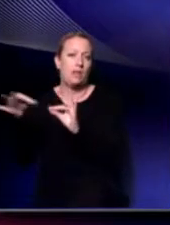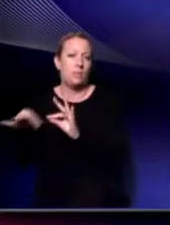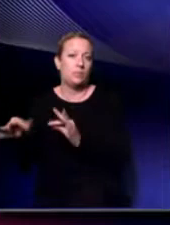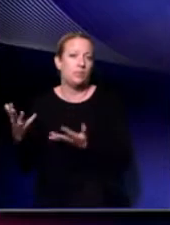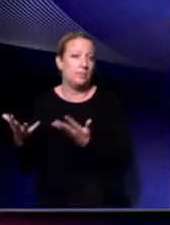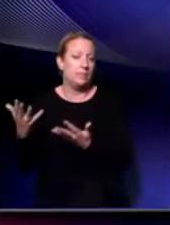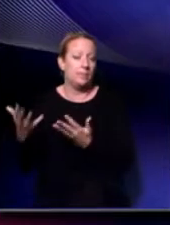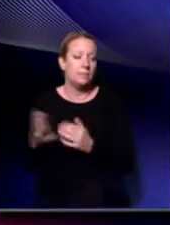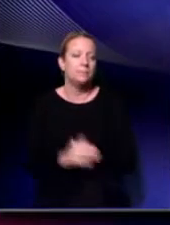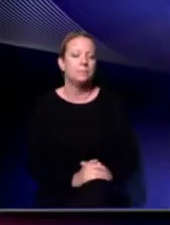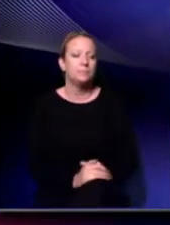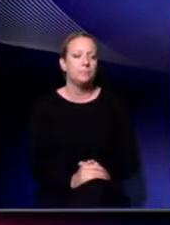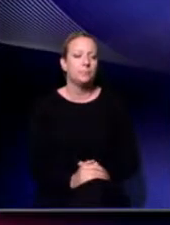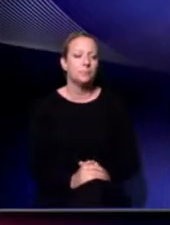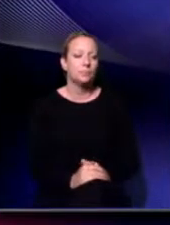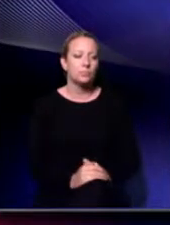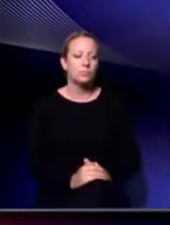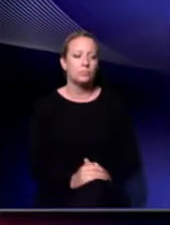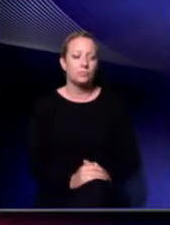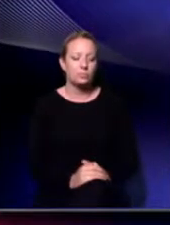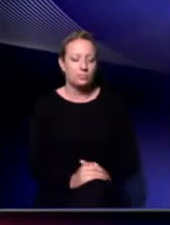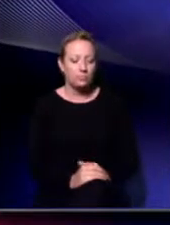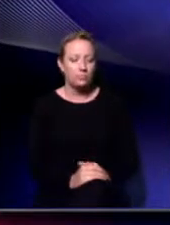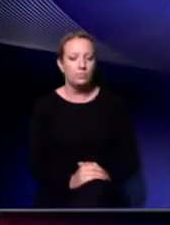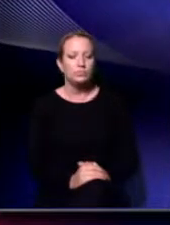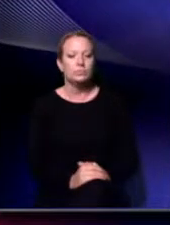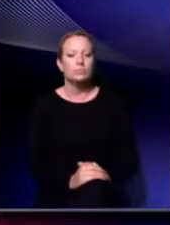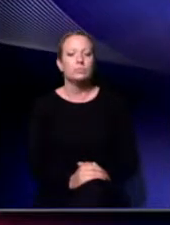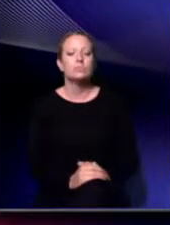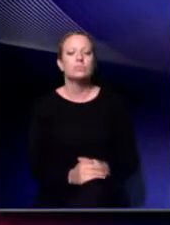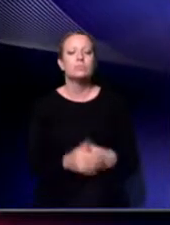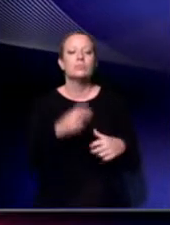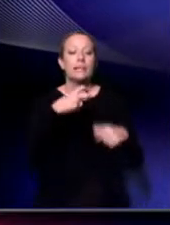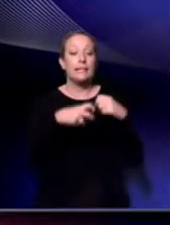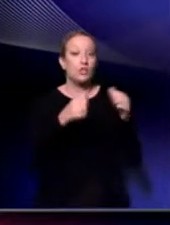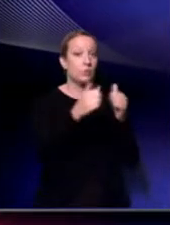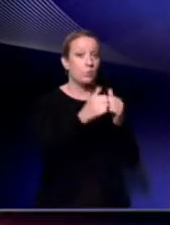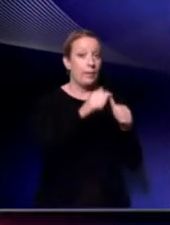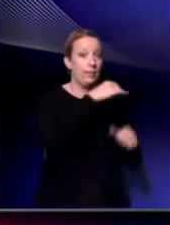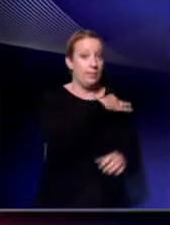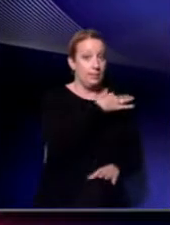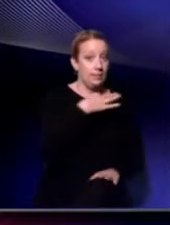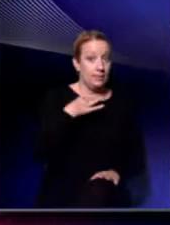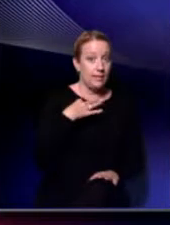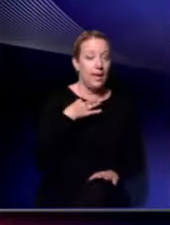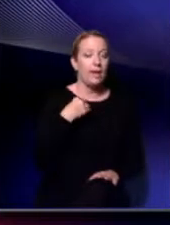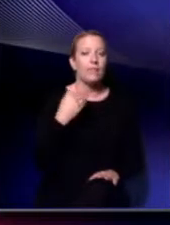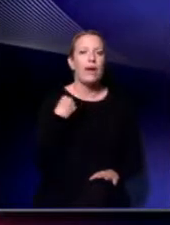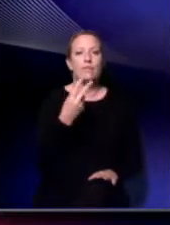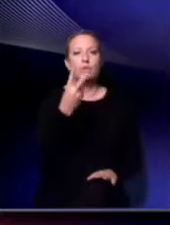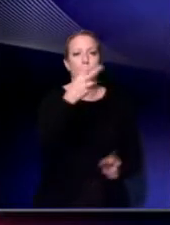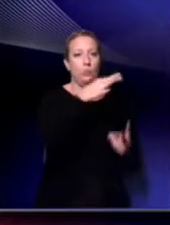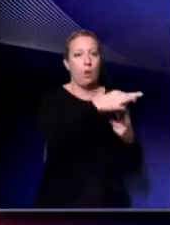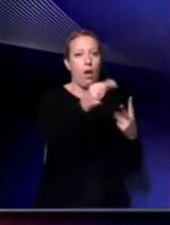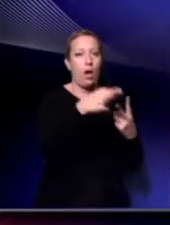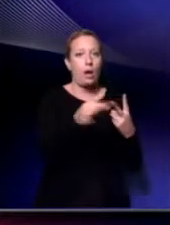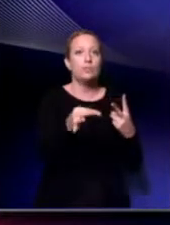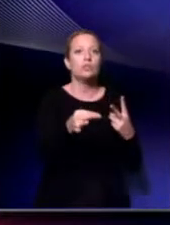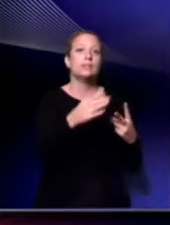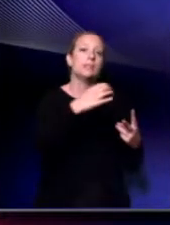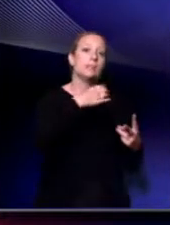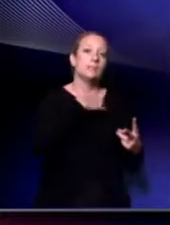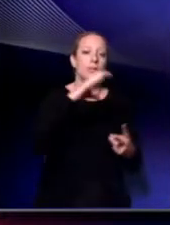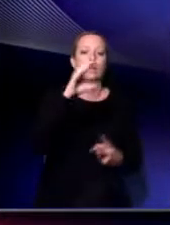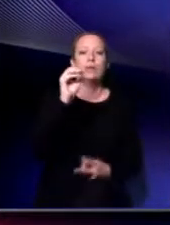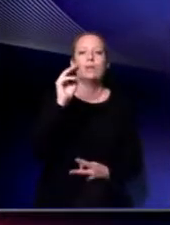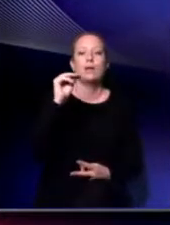are 2 pathways for issues that arise among the staff. There's the complaint pathway and the grievance pathway. One